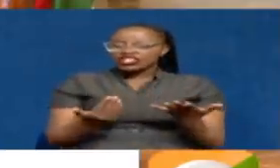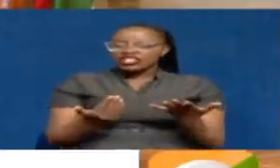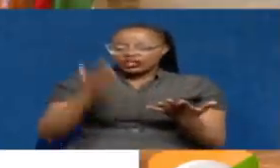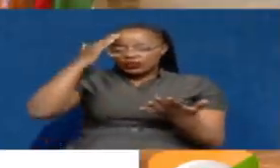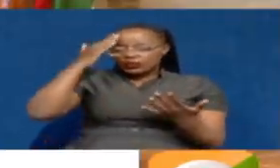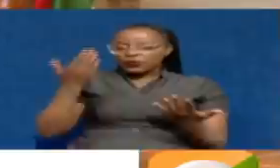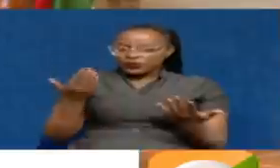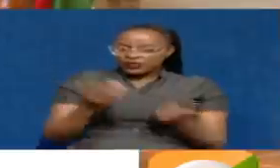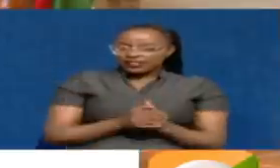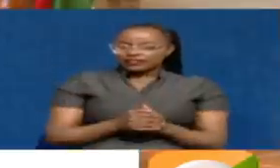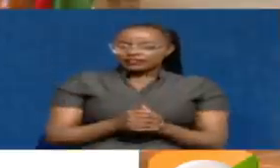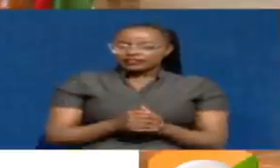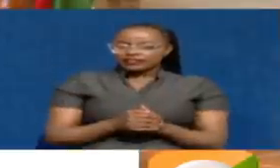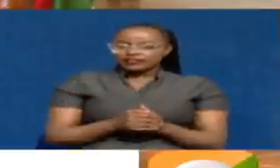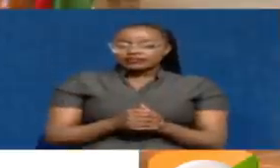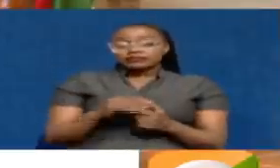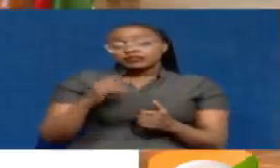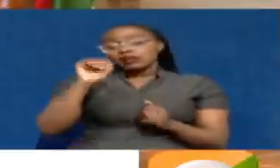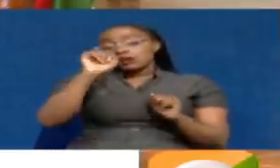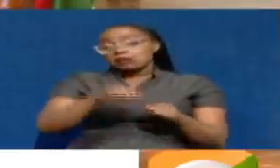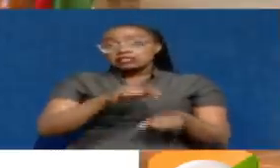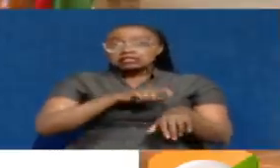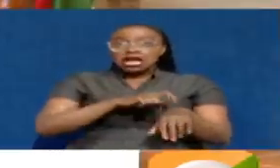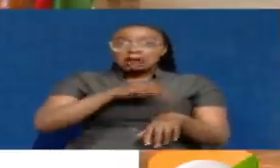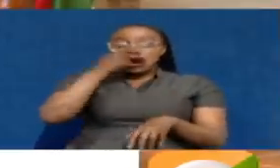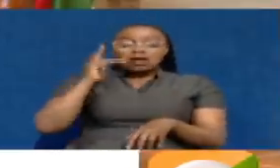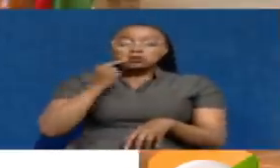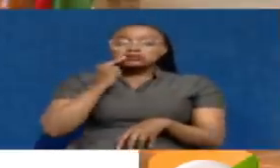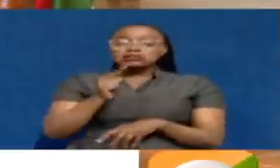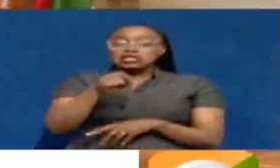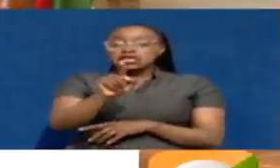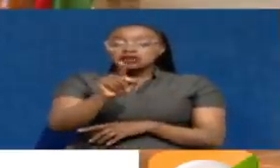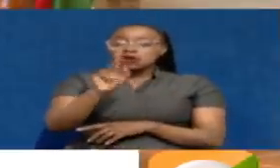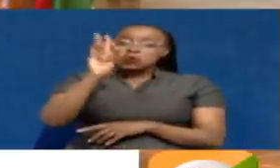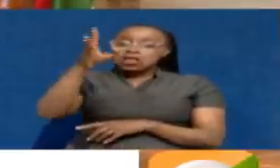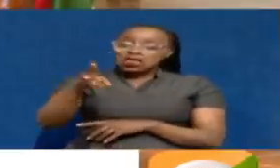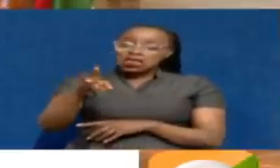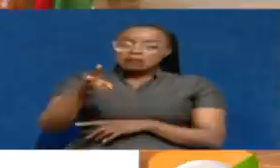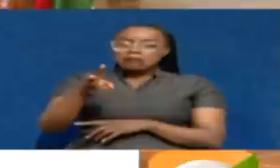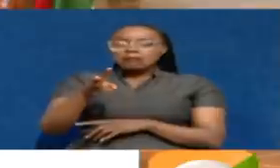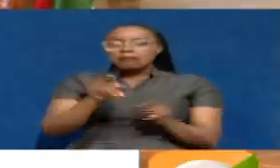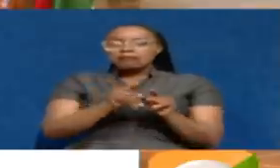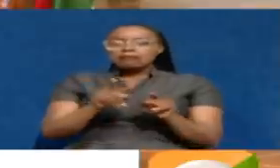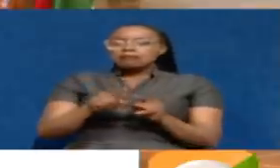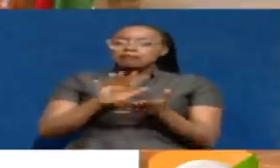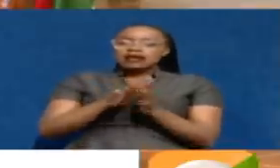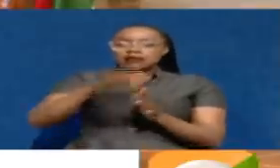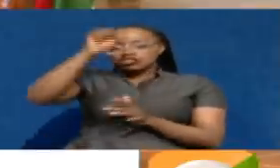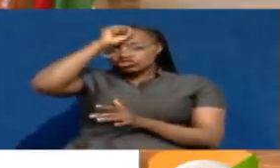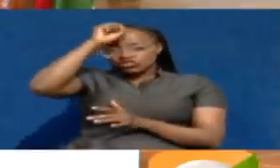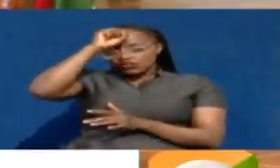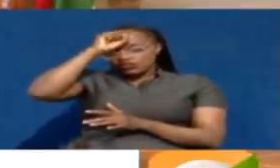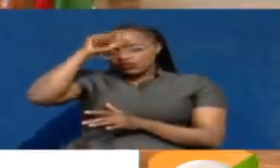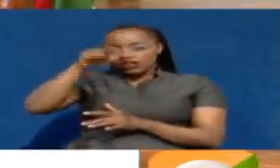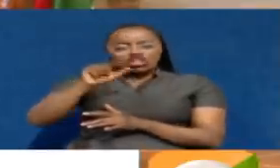You know, when Kalonzo says he will be very stupid to